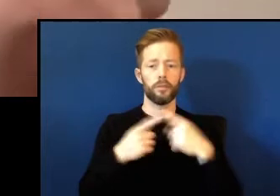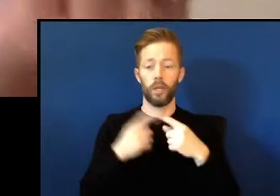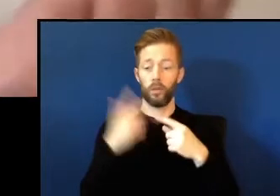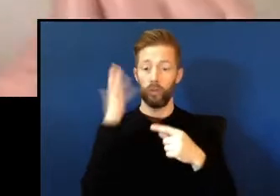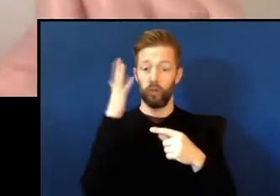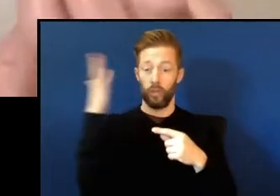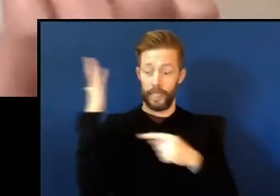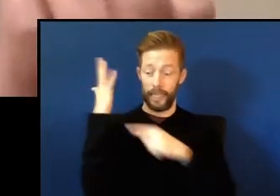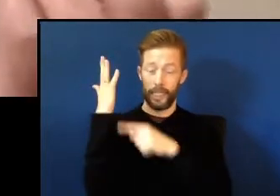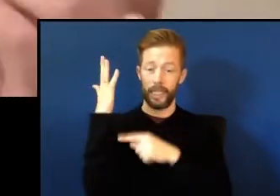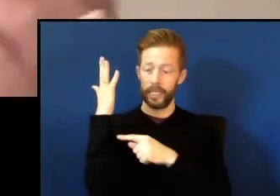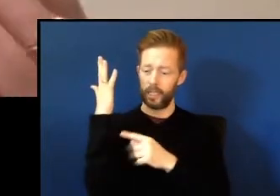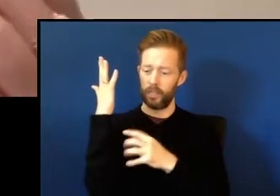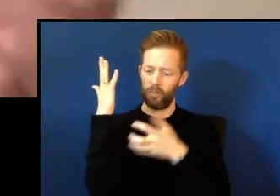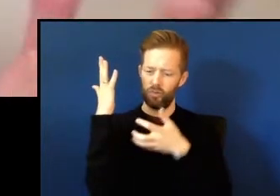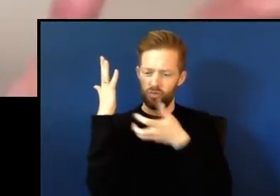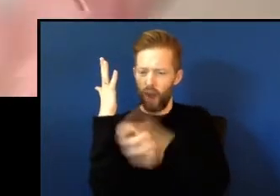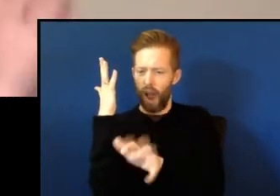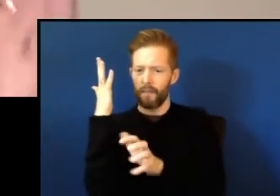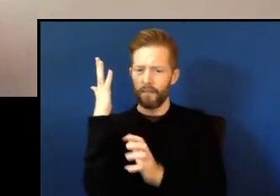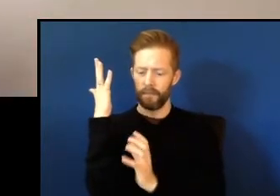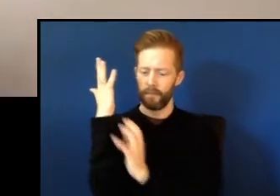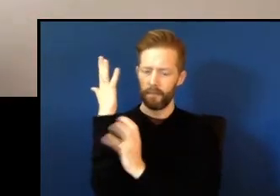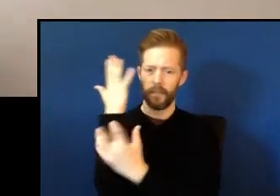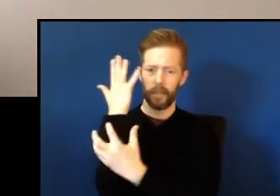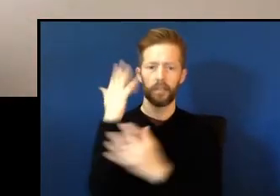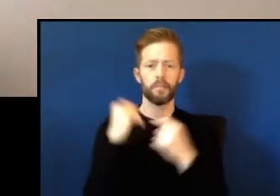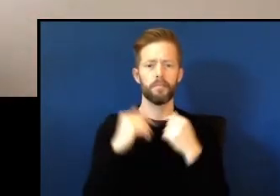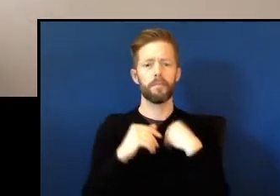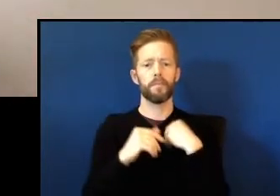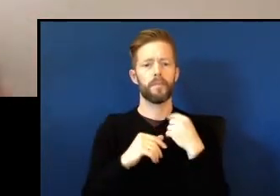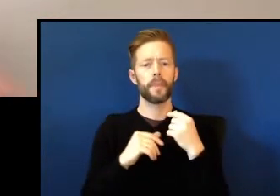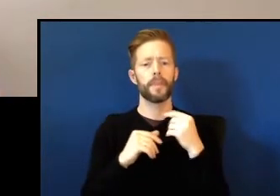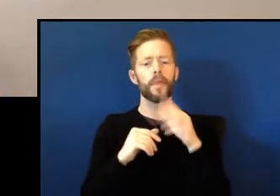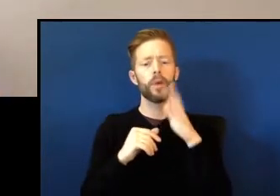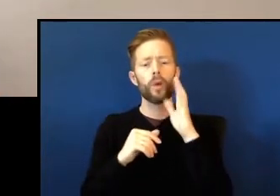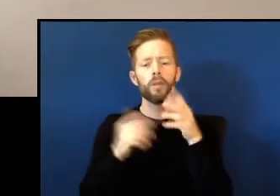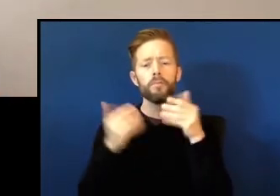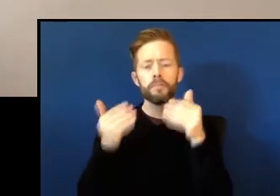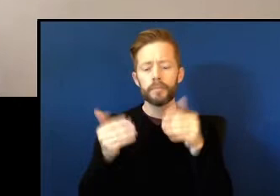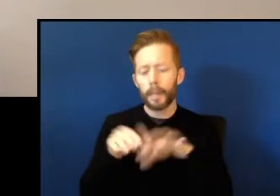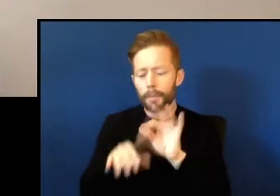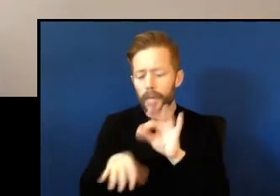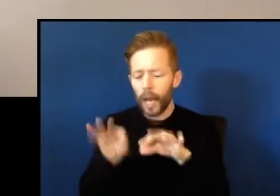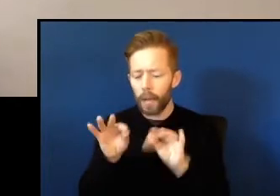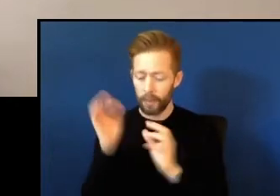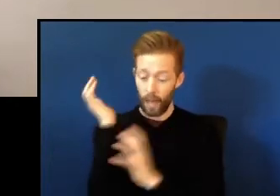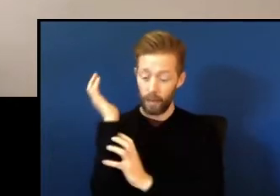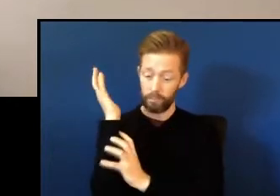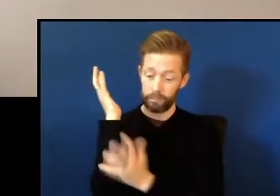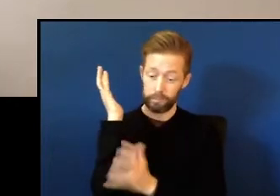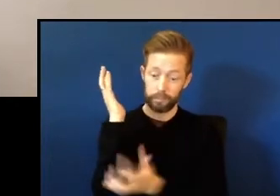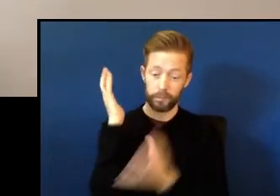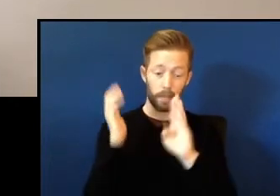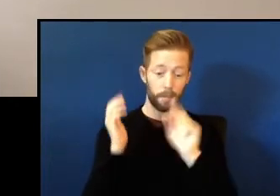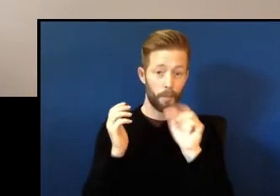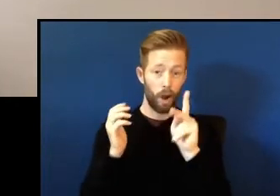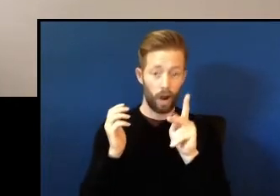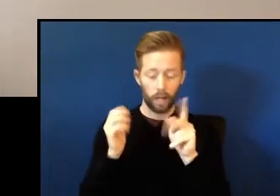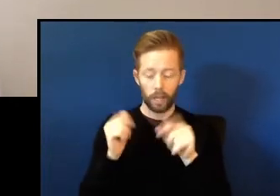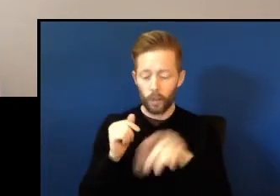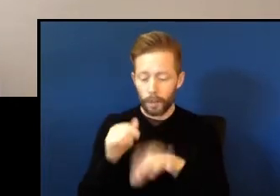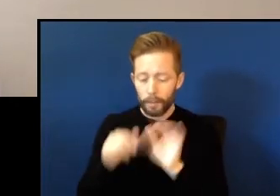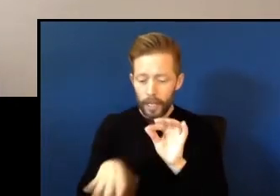barks of trees and tell them, why don't we make a shaker? We're going to pick up some of these little pieces of bark